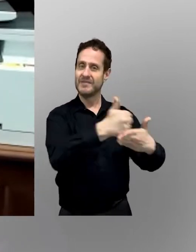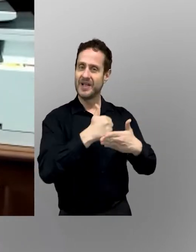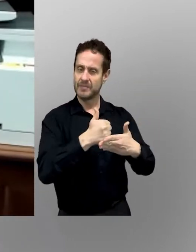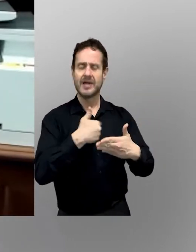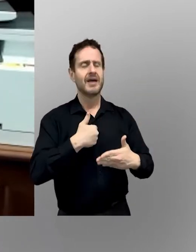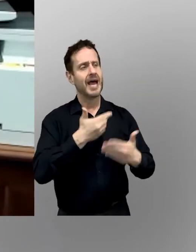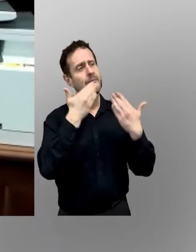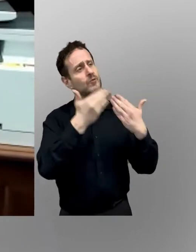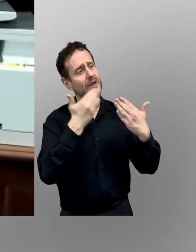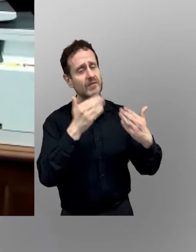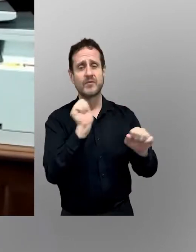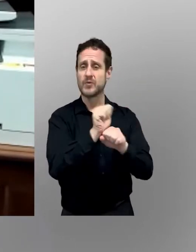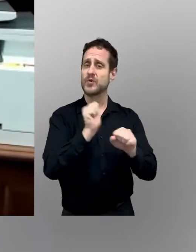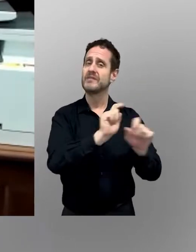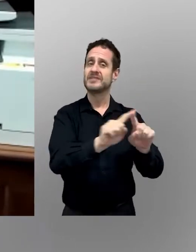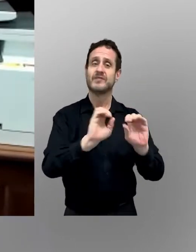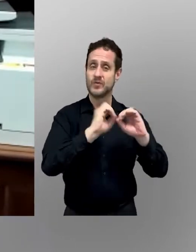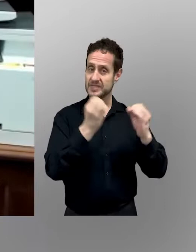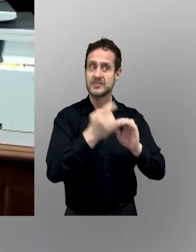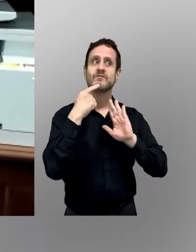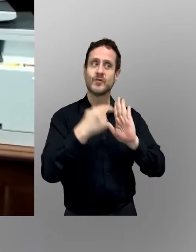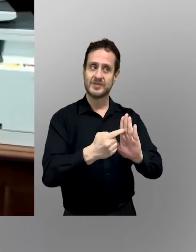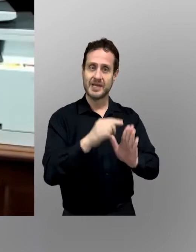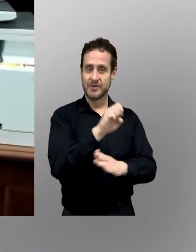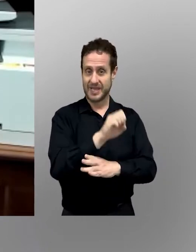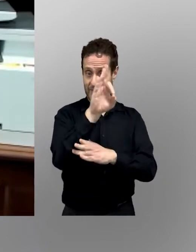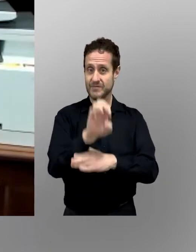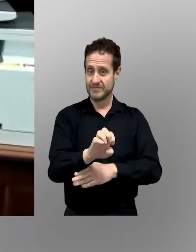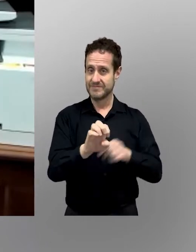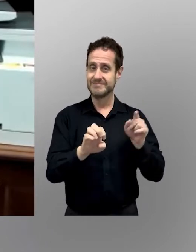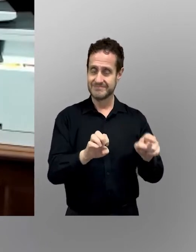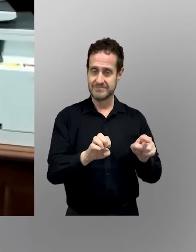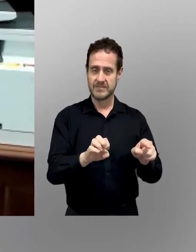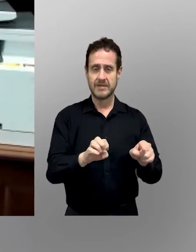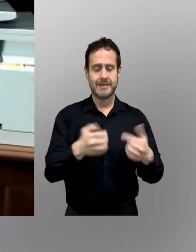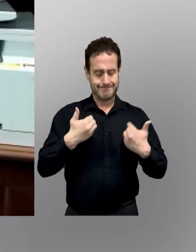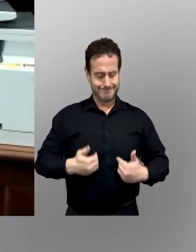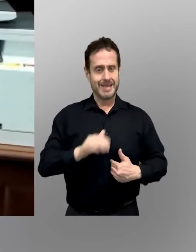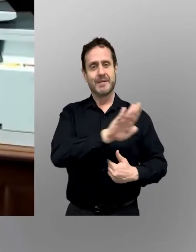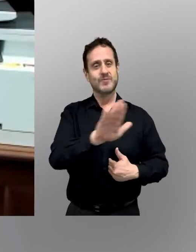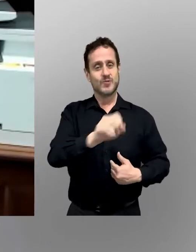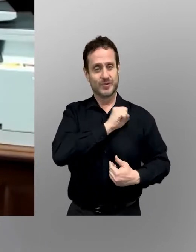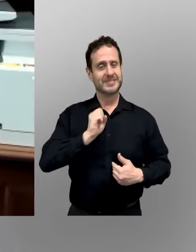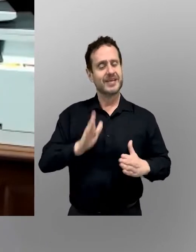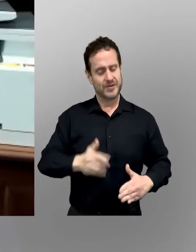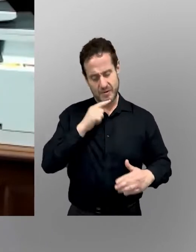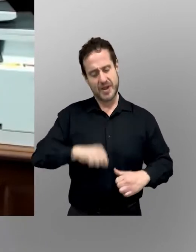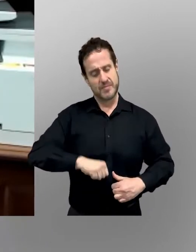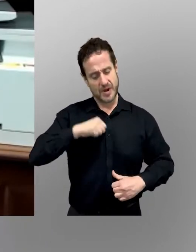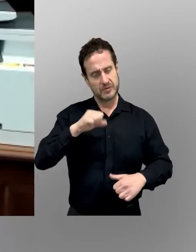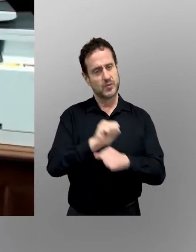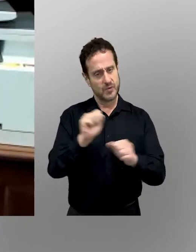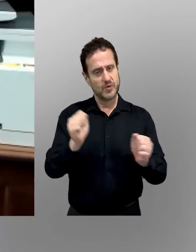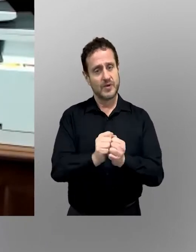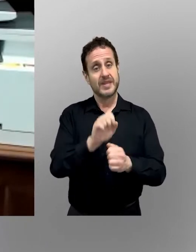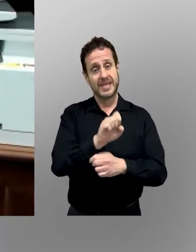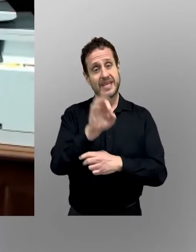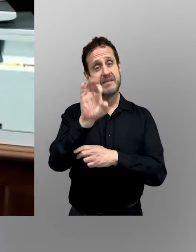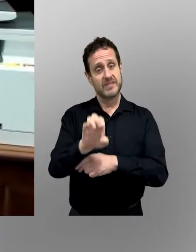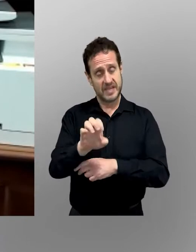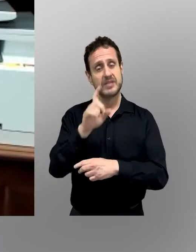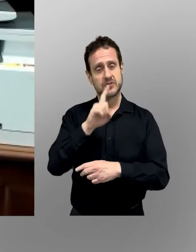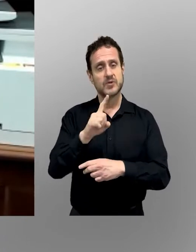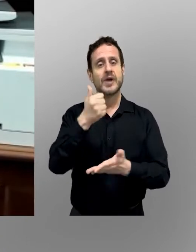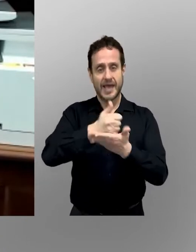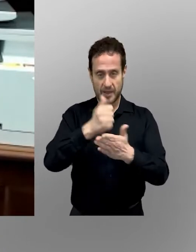But it's great to have help, which is why I'm grateful for the work of organizations like Equip for Equality. As your senator, I am proud to work with